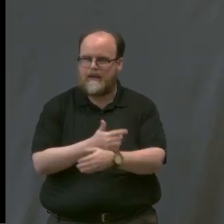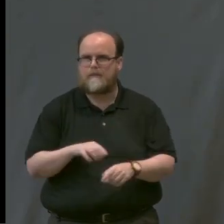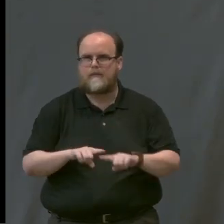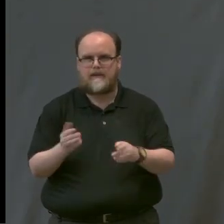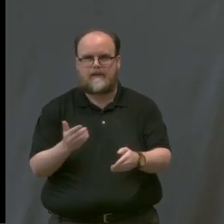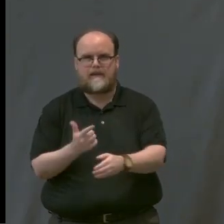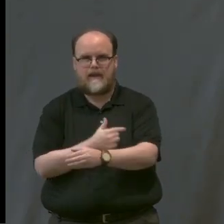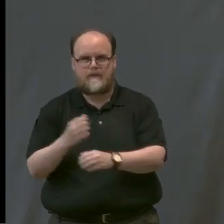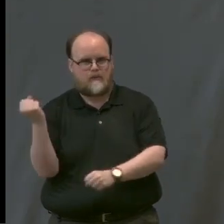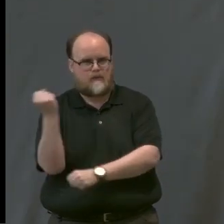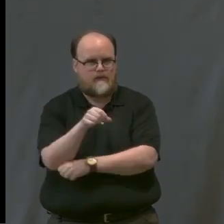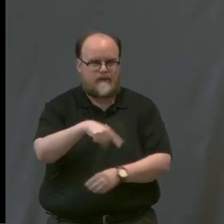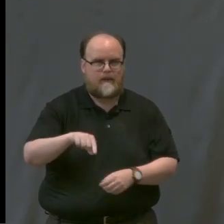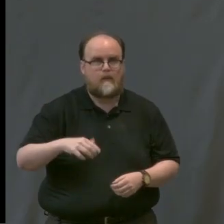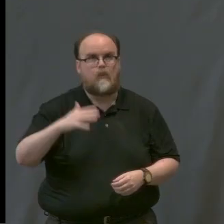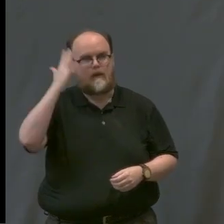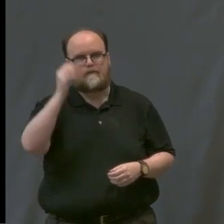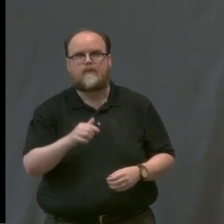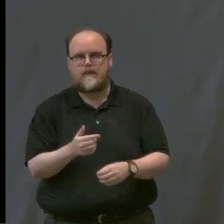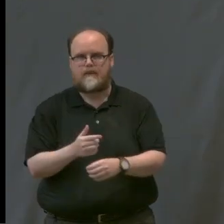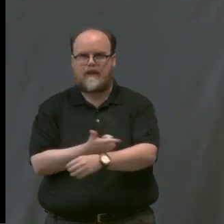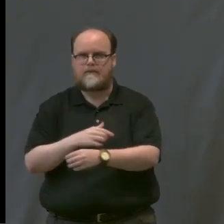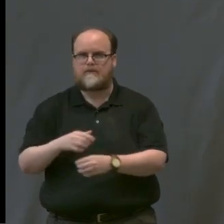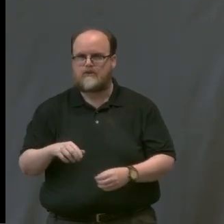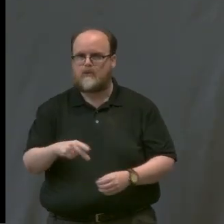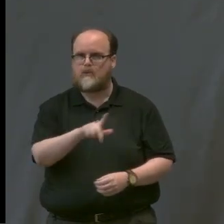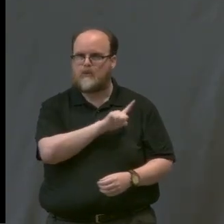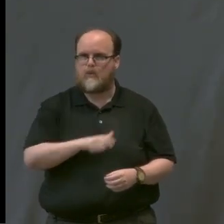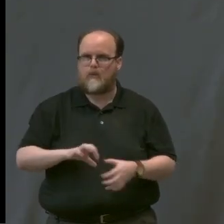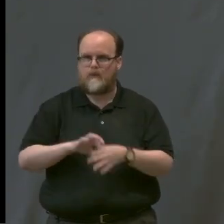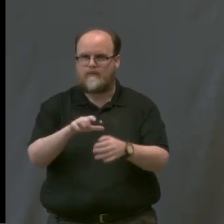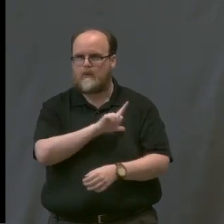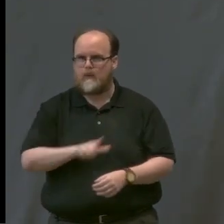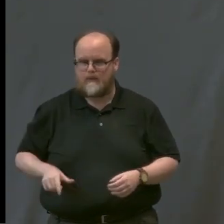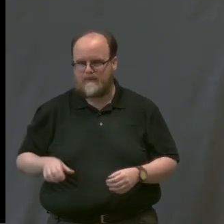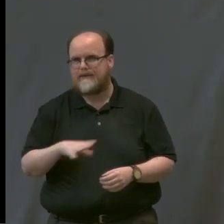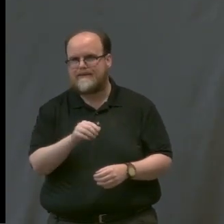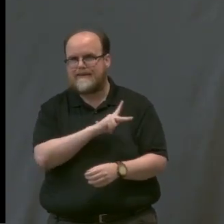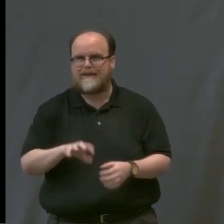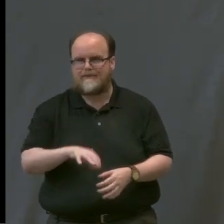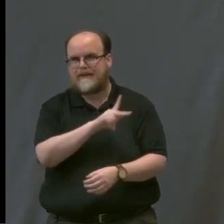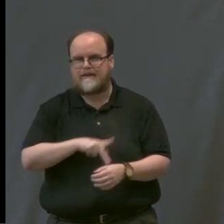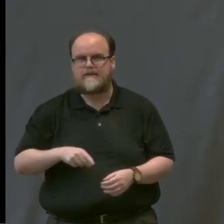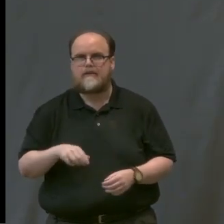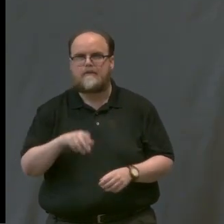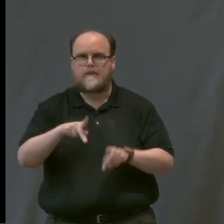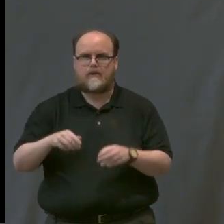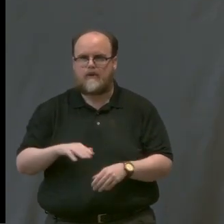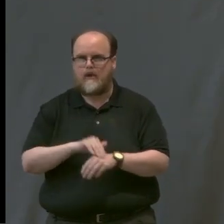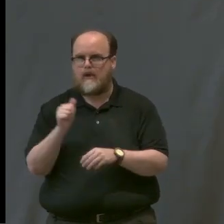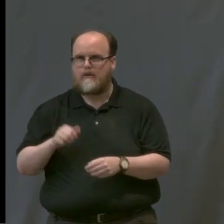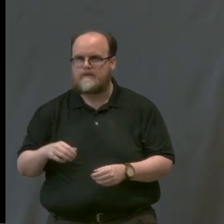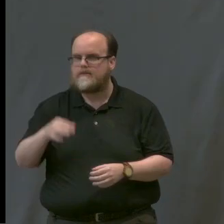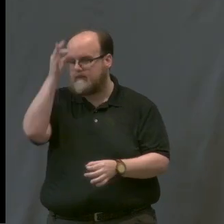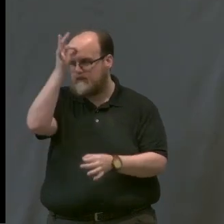overcome them. For he is Lord of lords and King of kings, and those who are with him are called, chosen, and